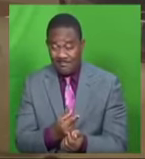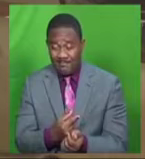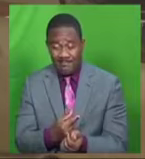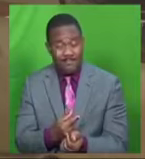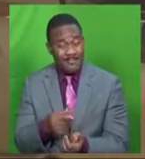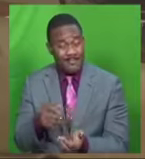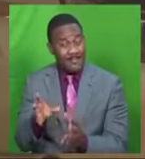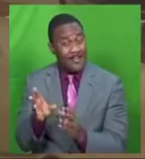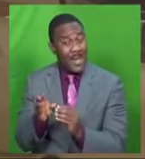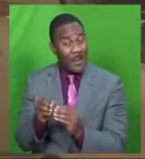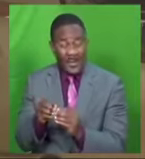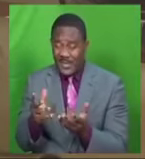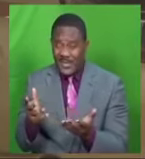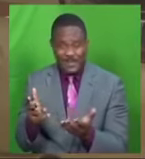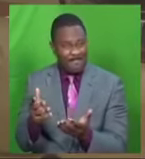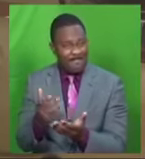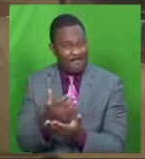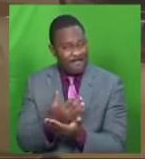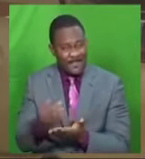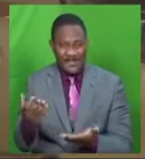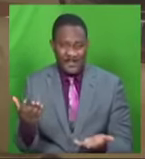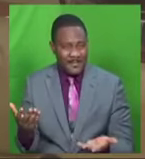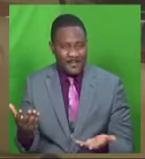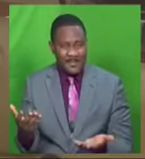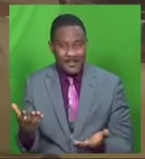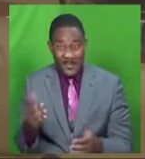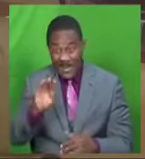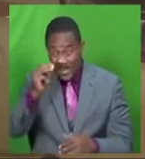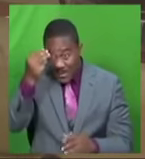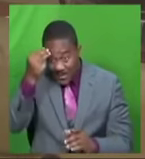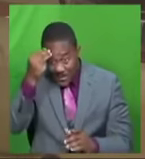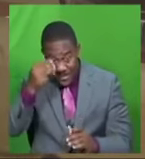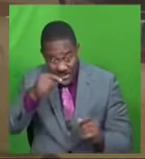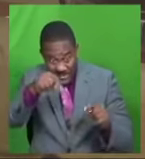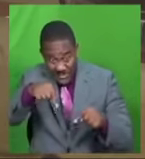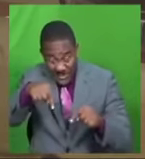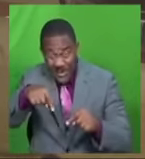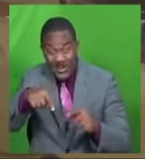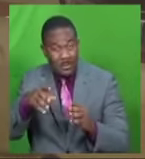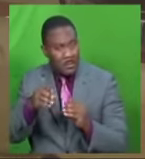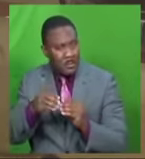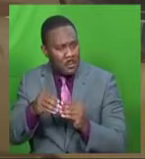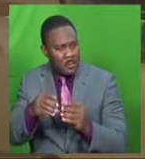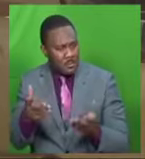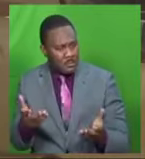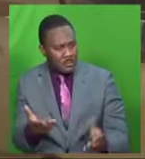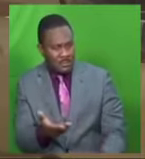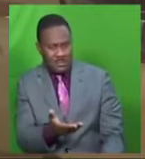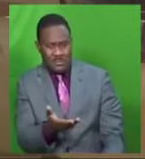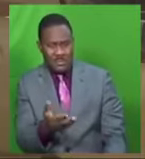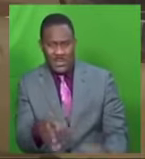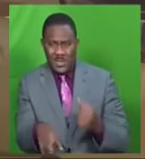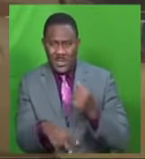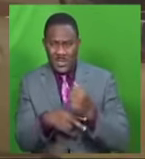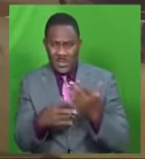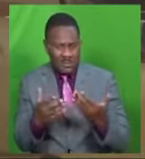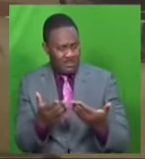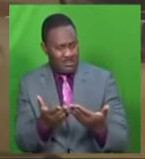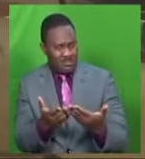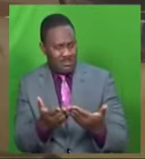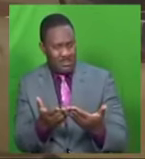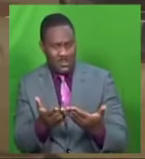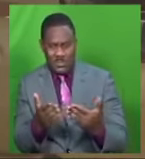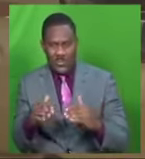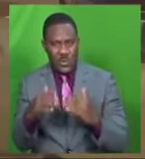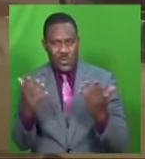failed. Even the ministers in charge of that sector, the deputy minister just came in and opened the ceremony and